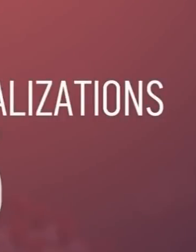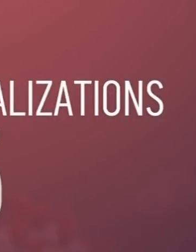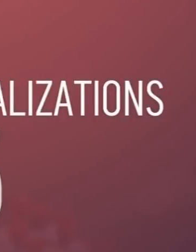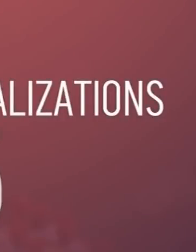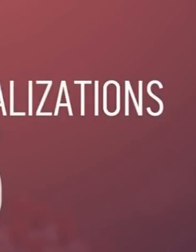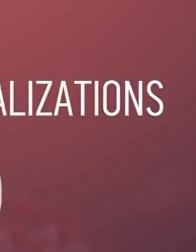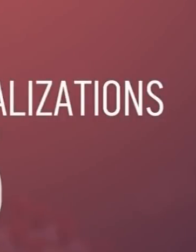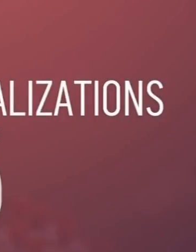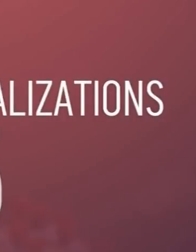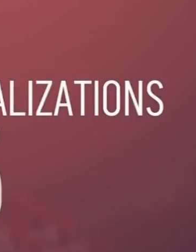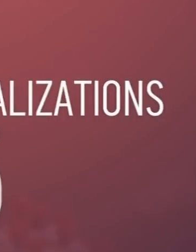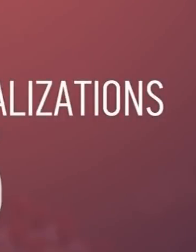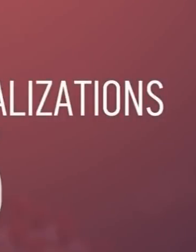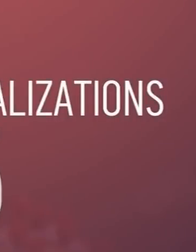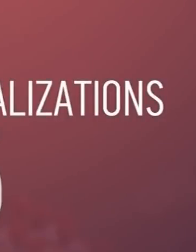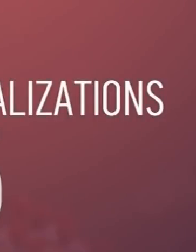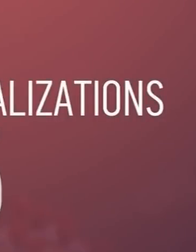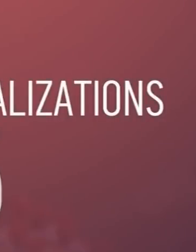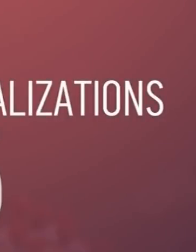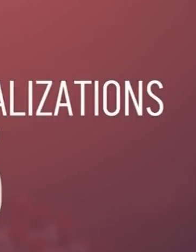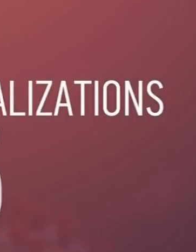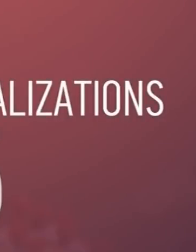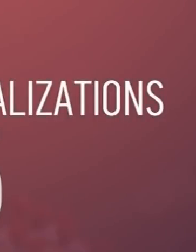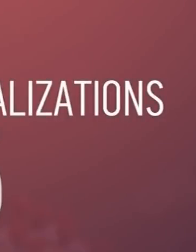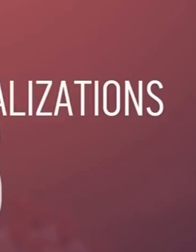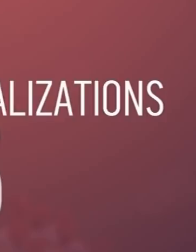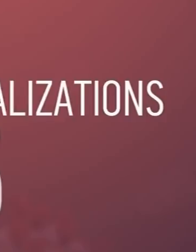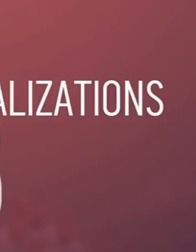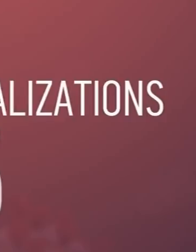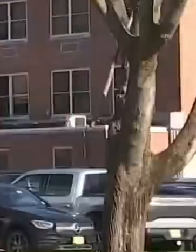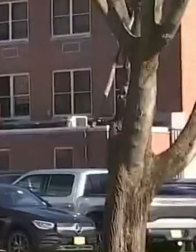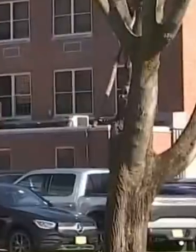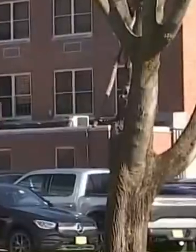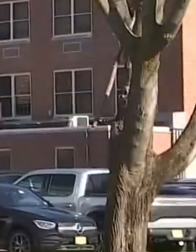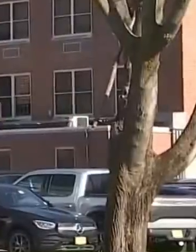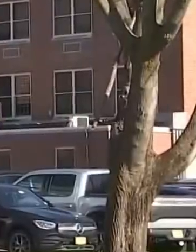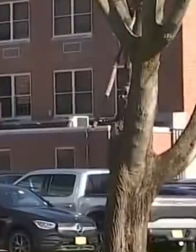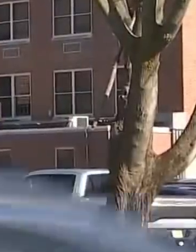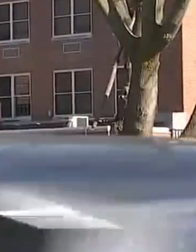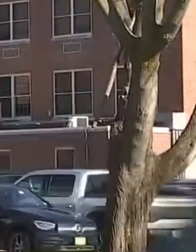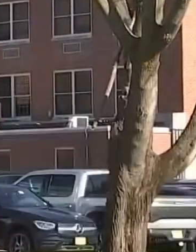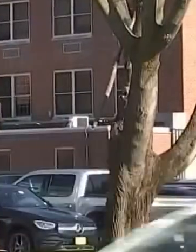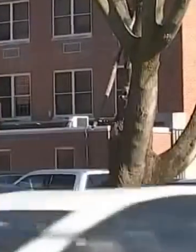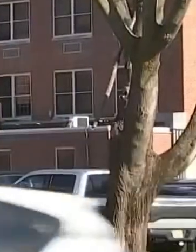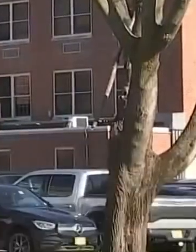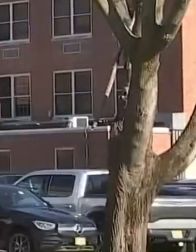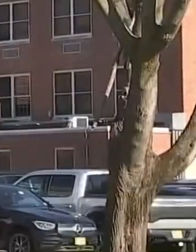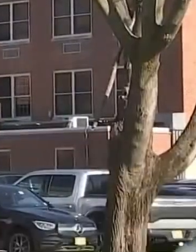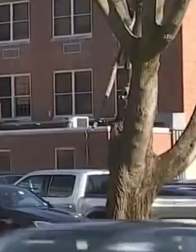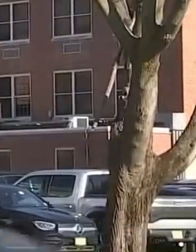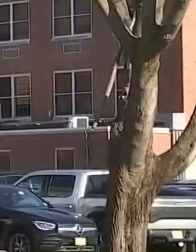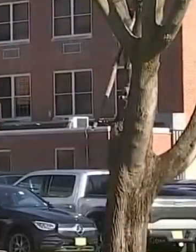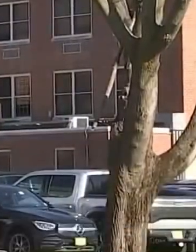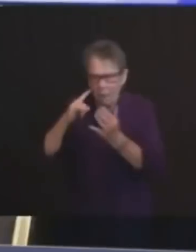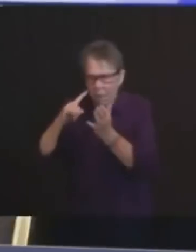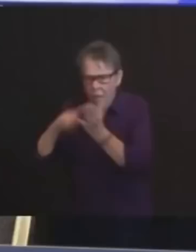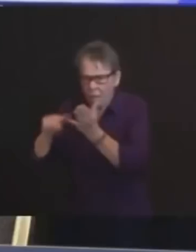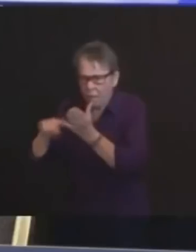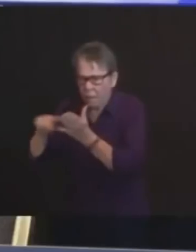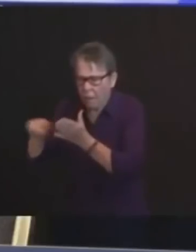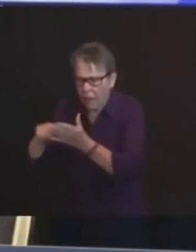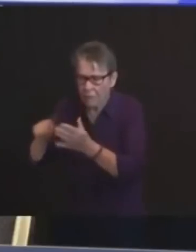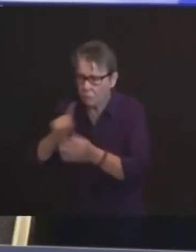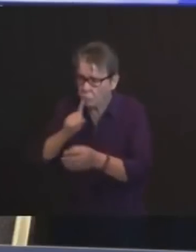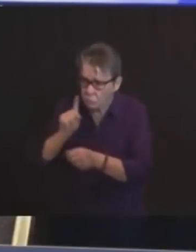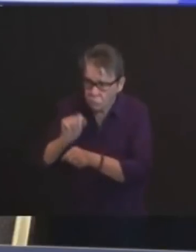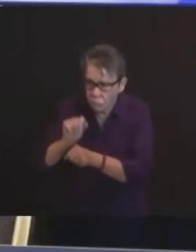now stand at nearly 2,500 compared to just over 400 back in September, a nearly 5-fold increase in just 2 months. State